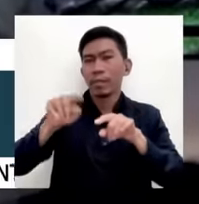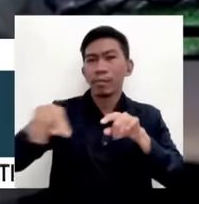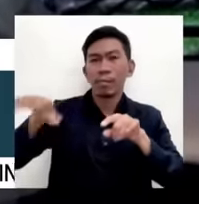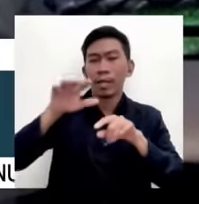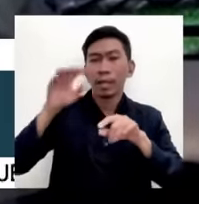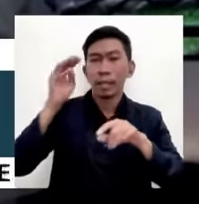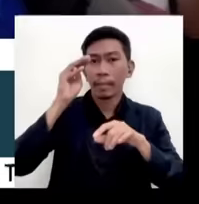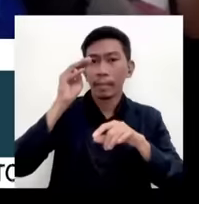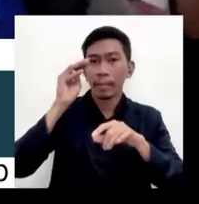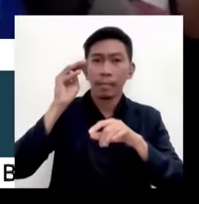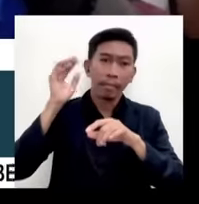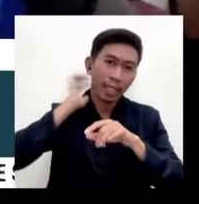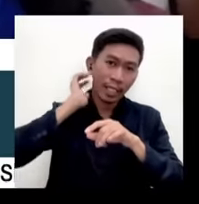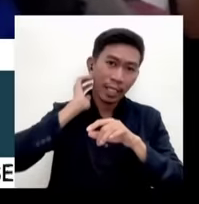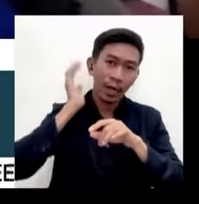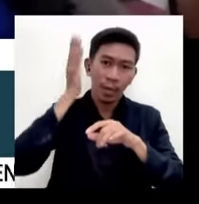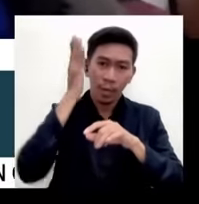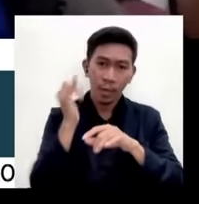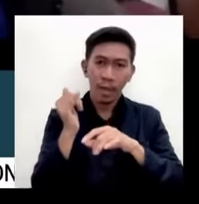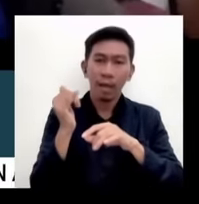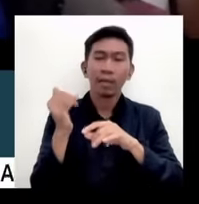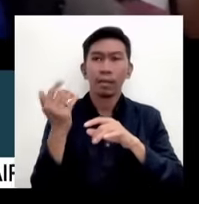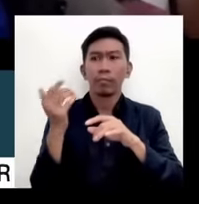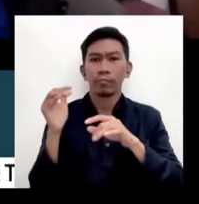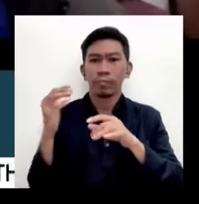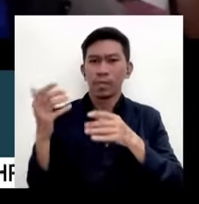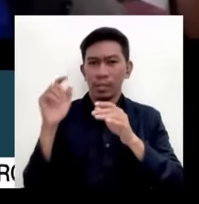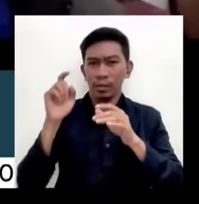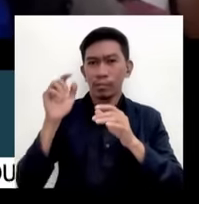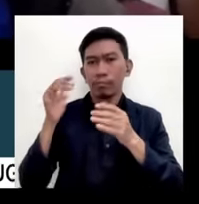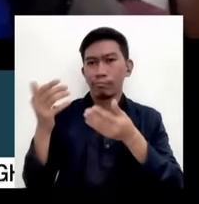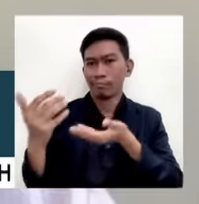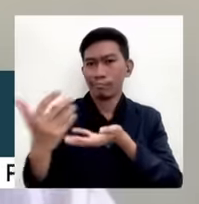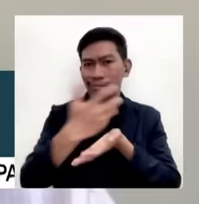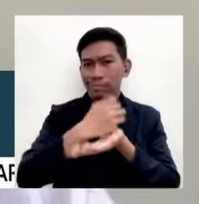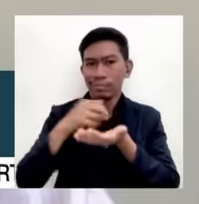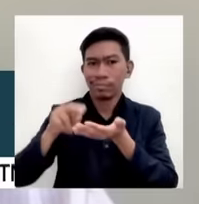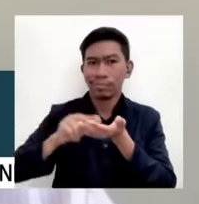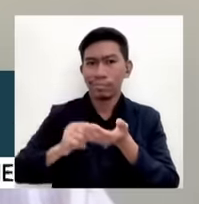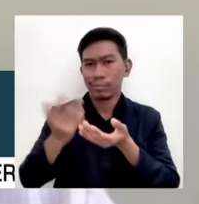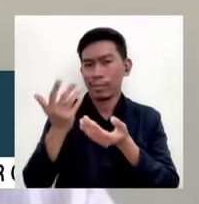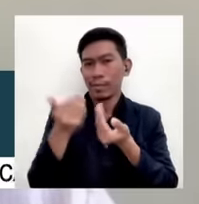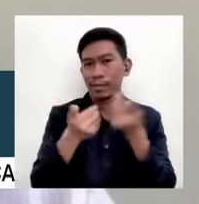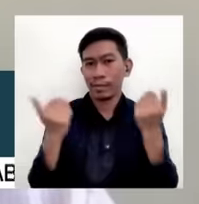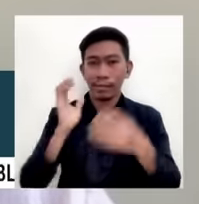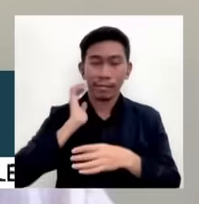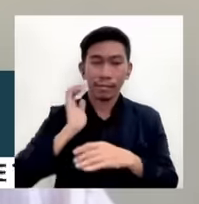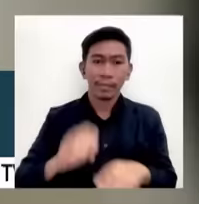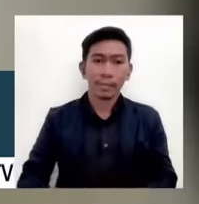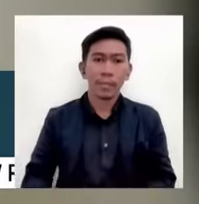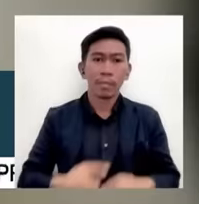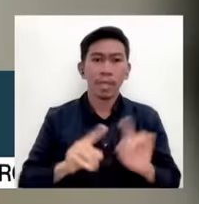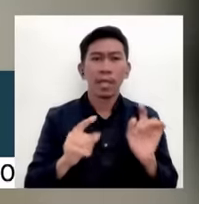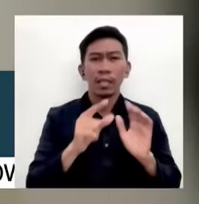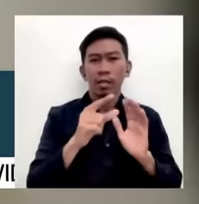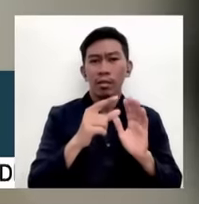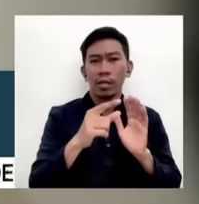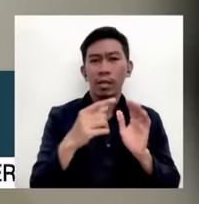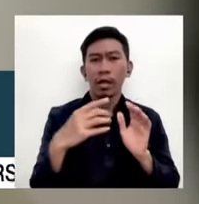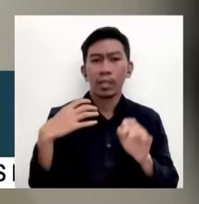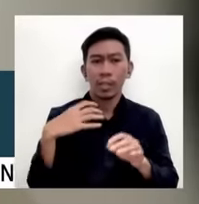namin ginagawa ito. But according to some law professors, secession of any part of the country is against the